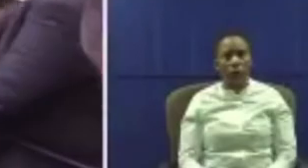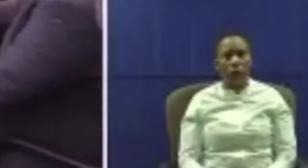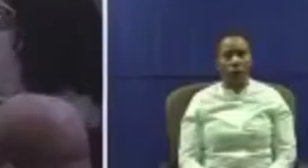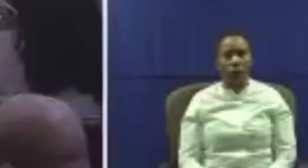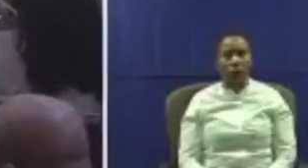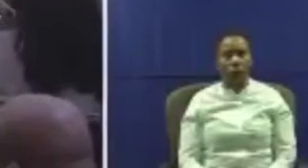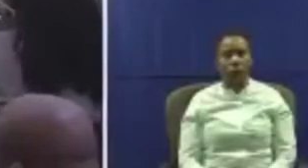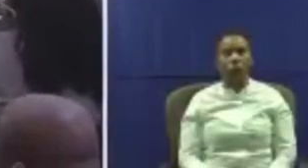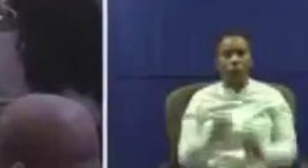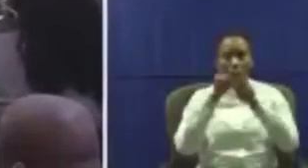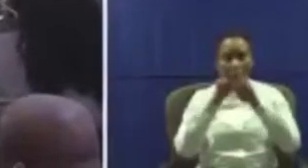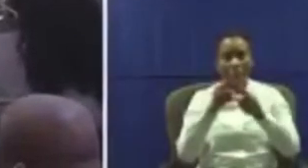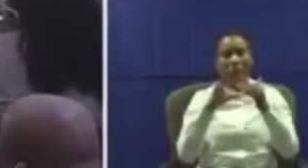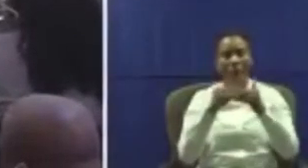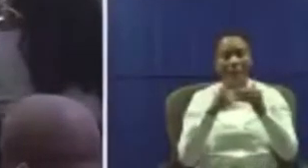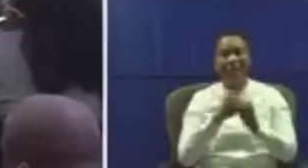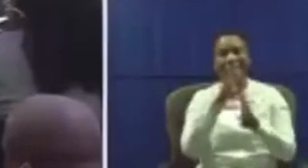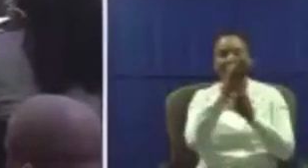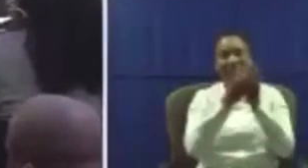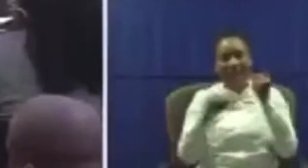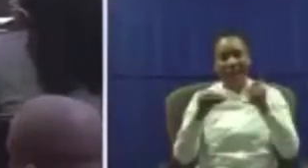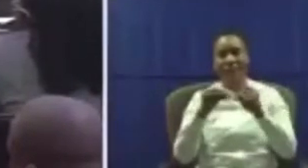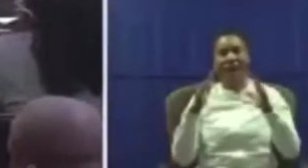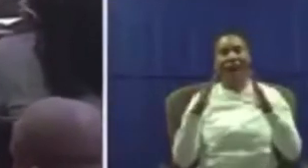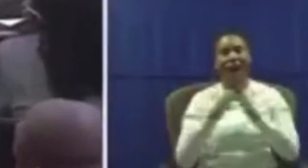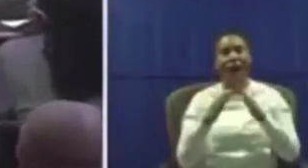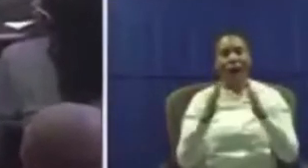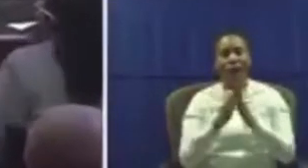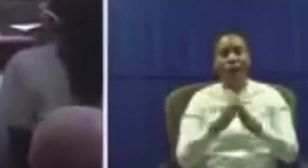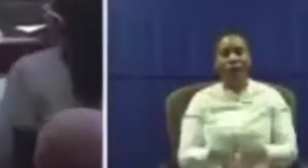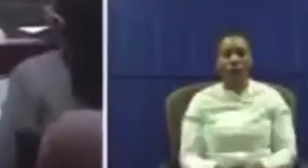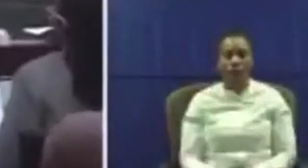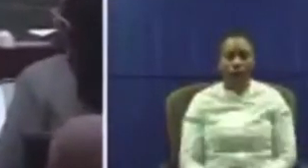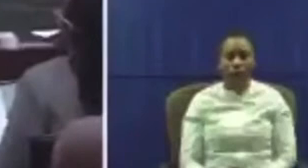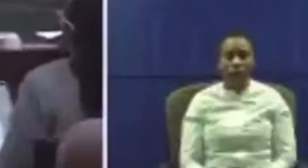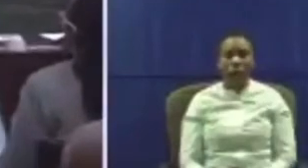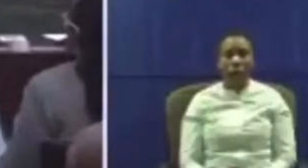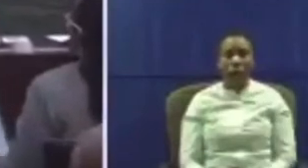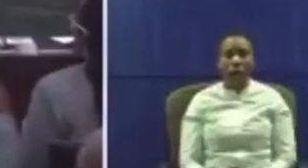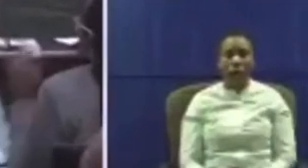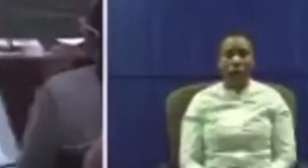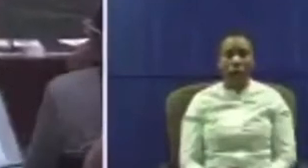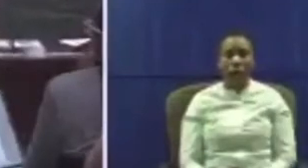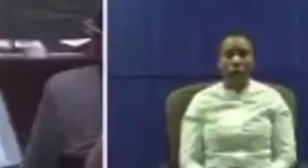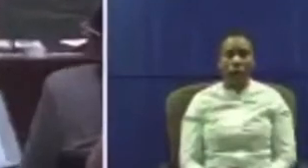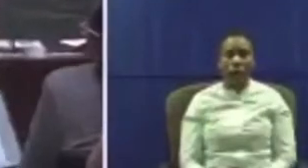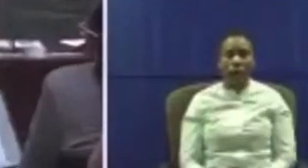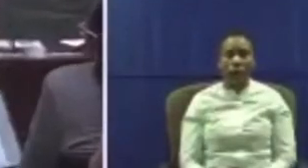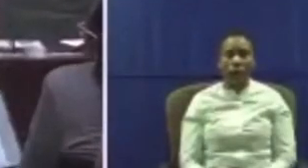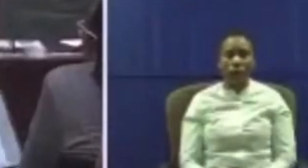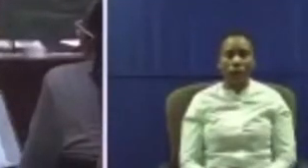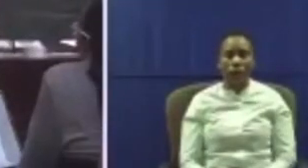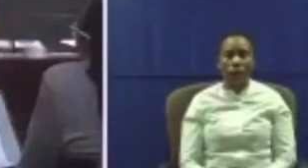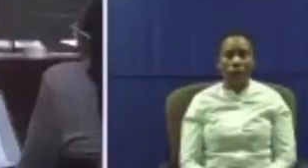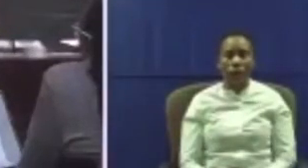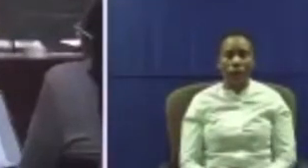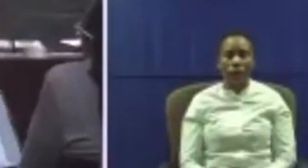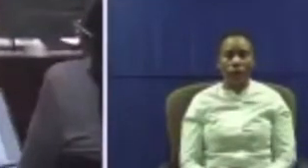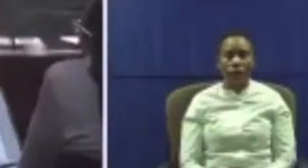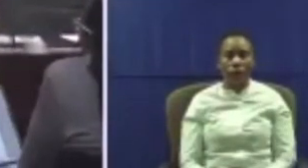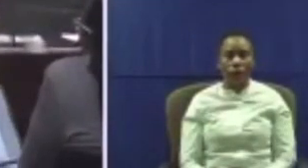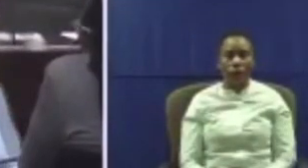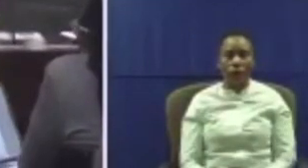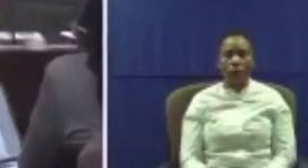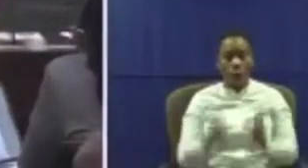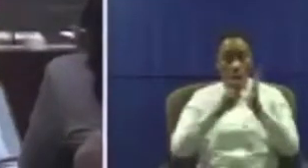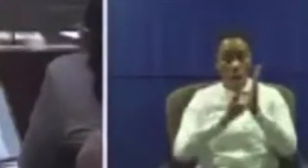Honorable members, leave the house. What did they do? What rule are you using? Which